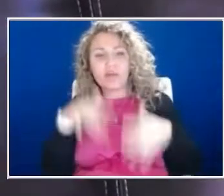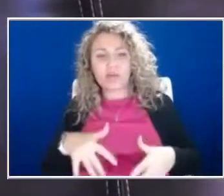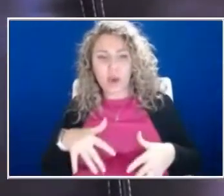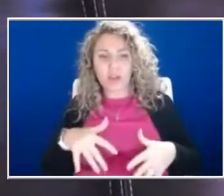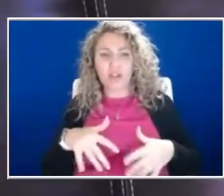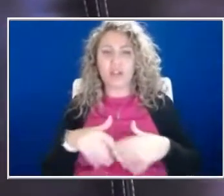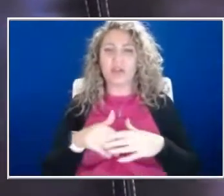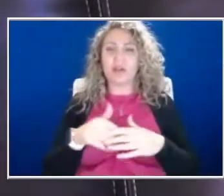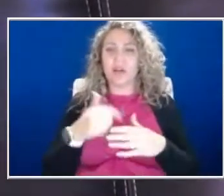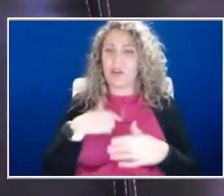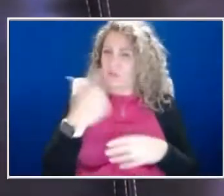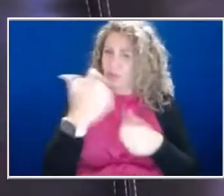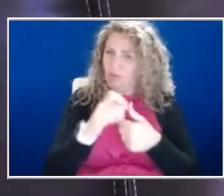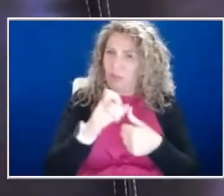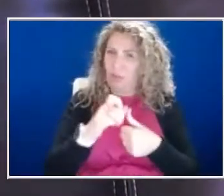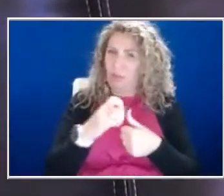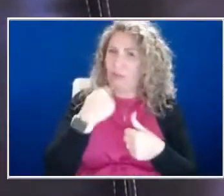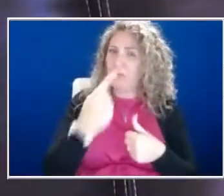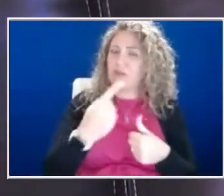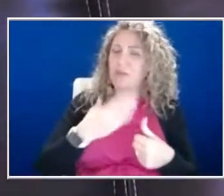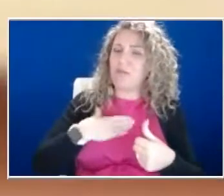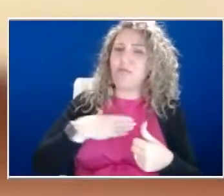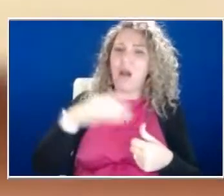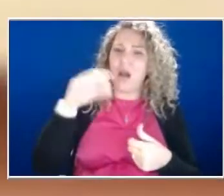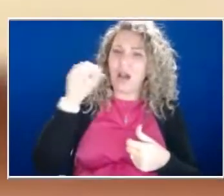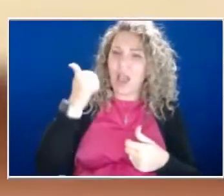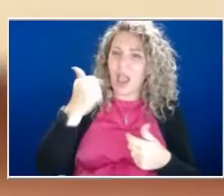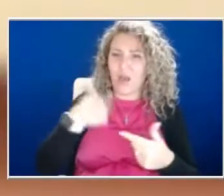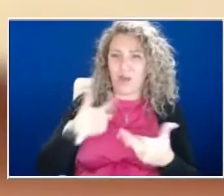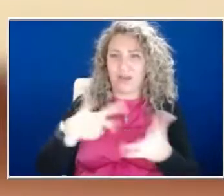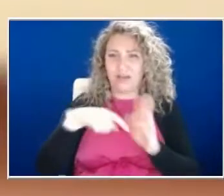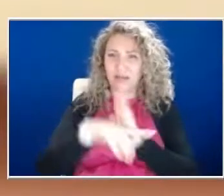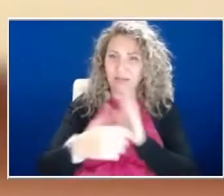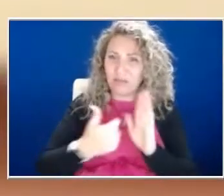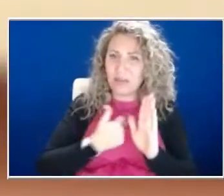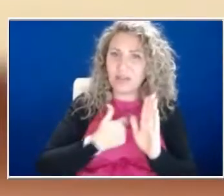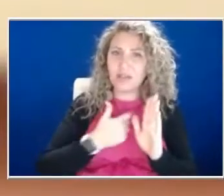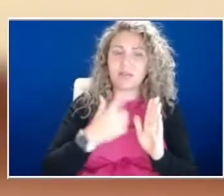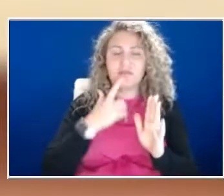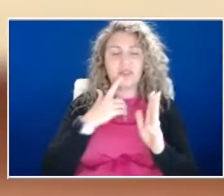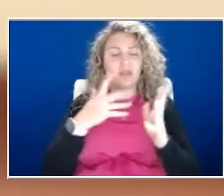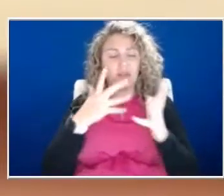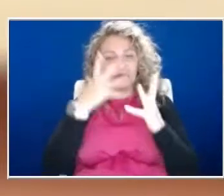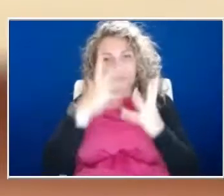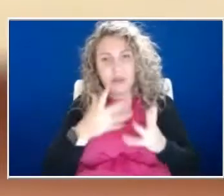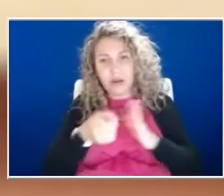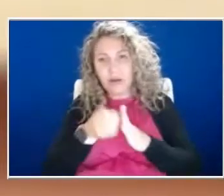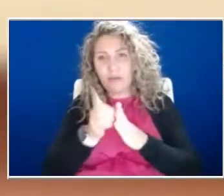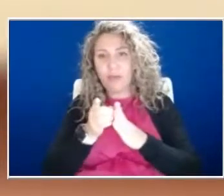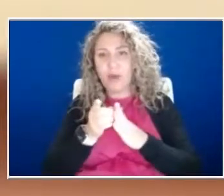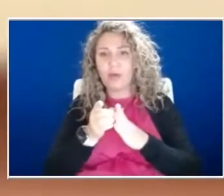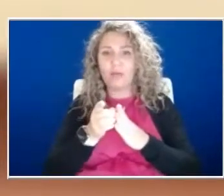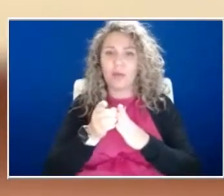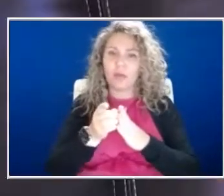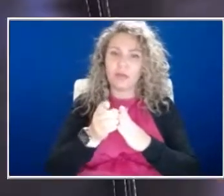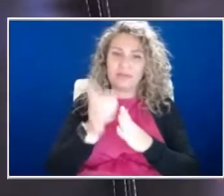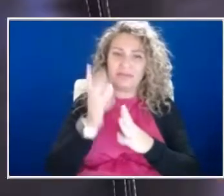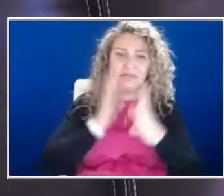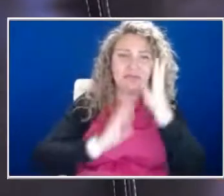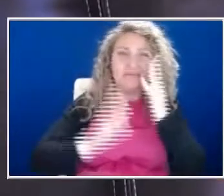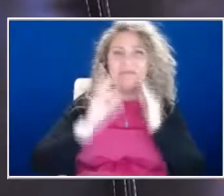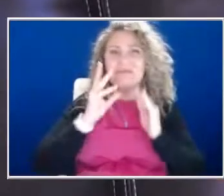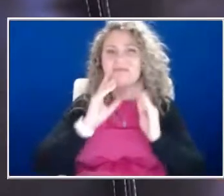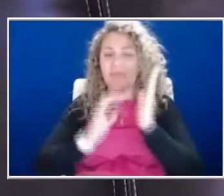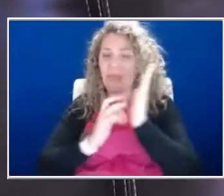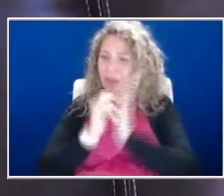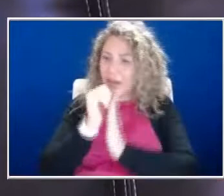my aunt that I wanted to take my own life. It was a very dark moment going through the cancer, the treatment. I felt like